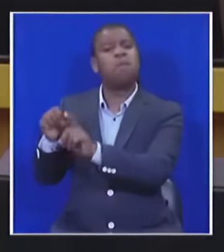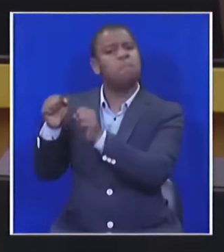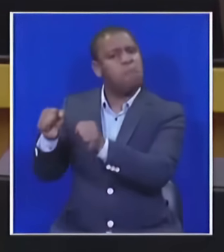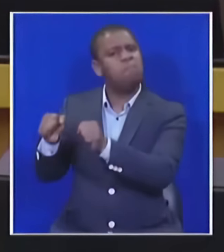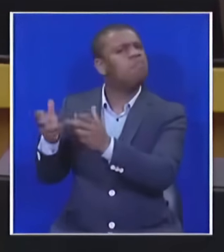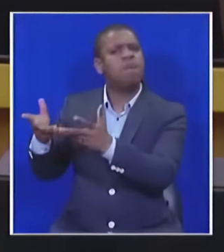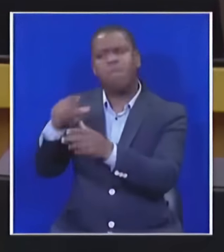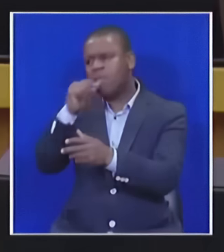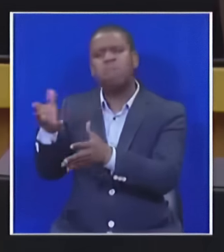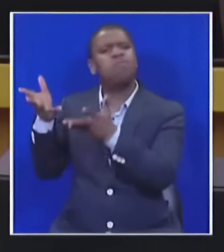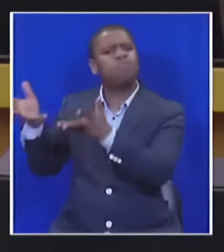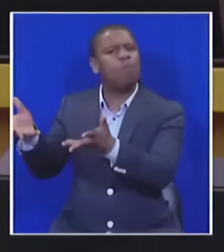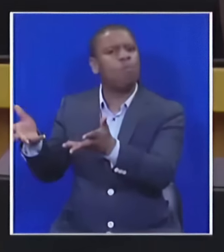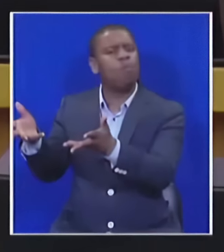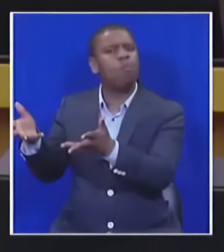Myeni.